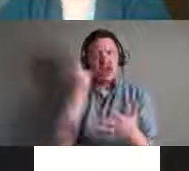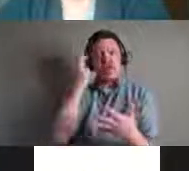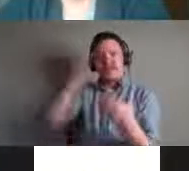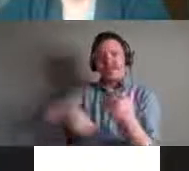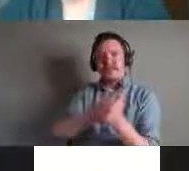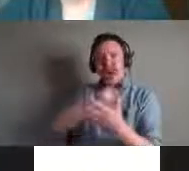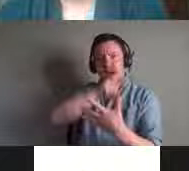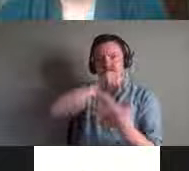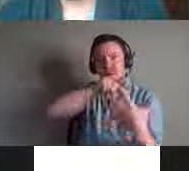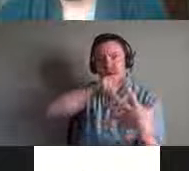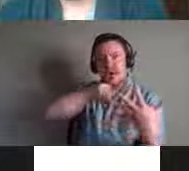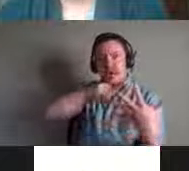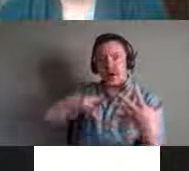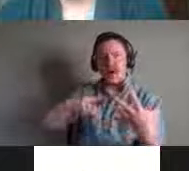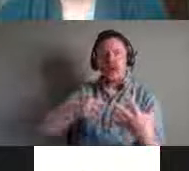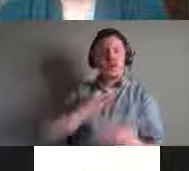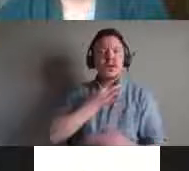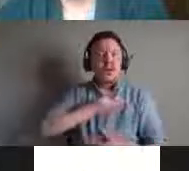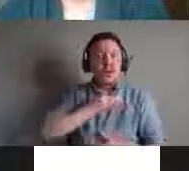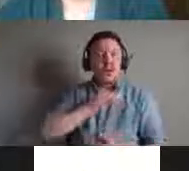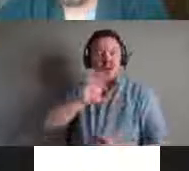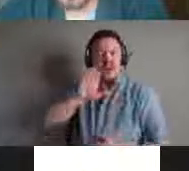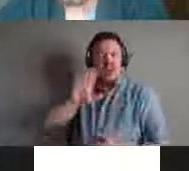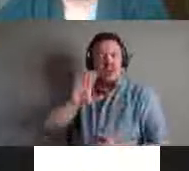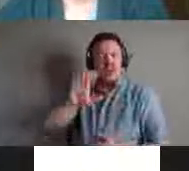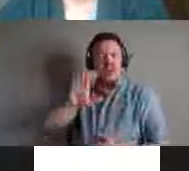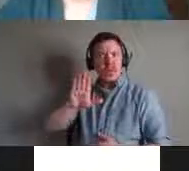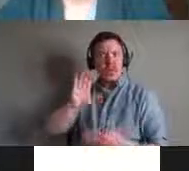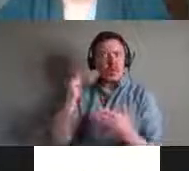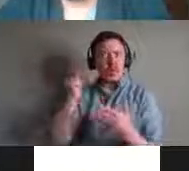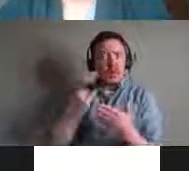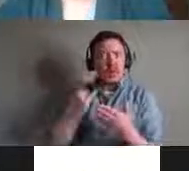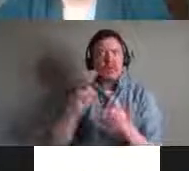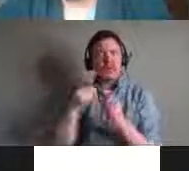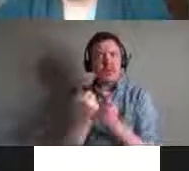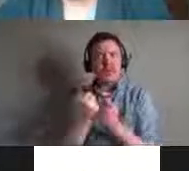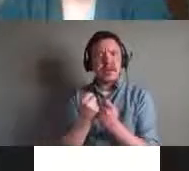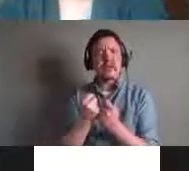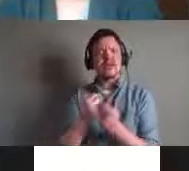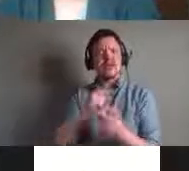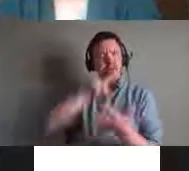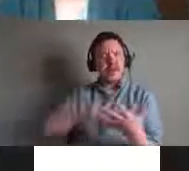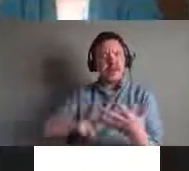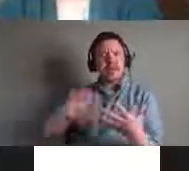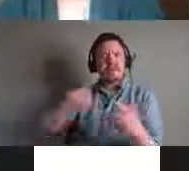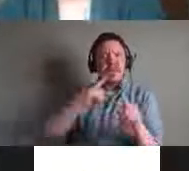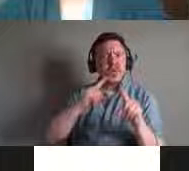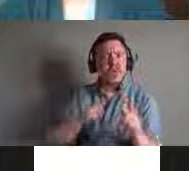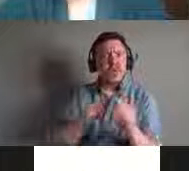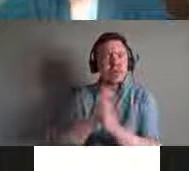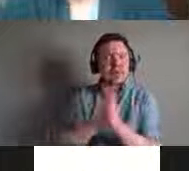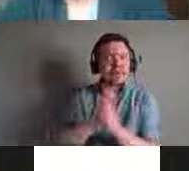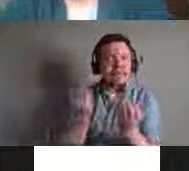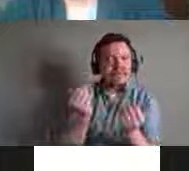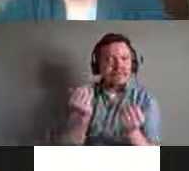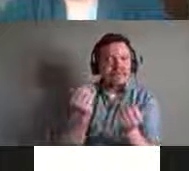so we're really curious to know what is the artist or artist team's responses to those, and then of